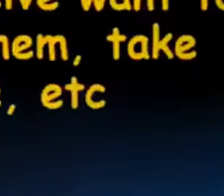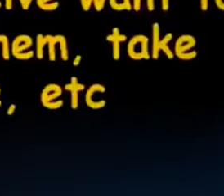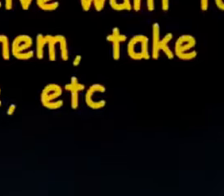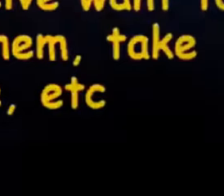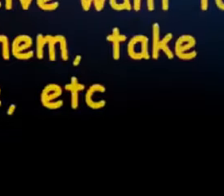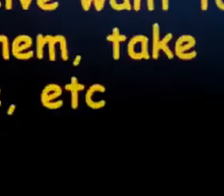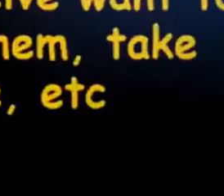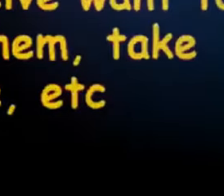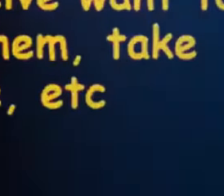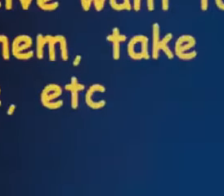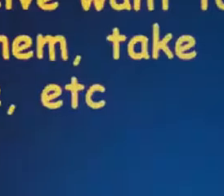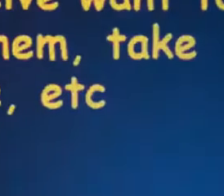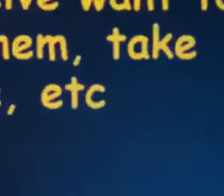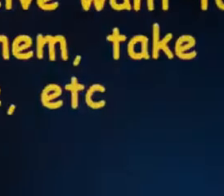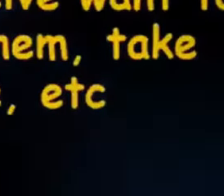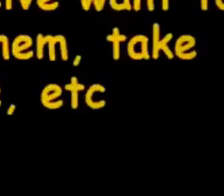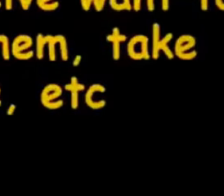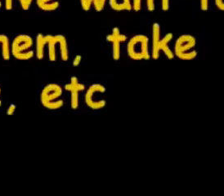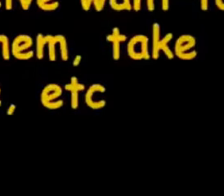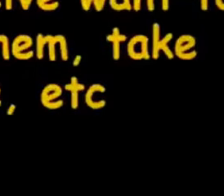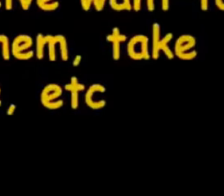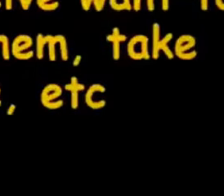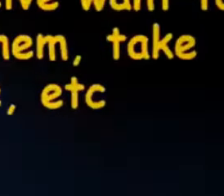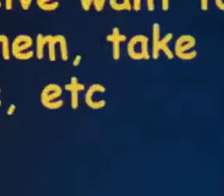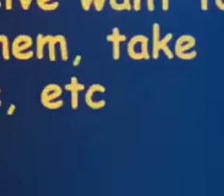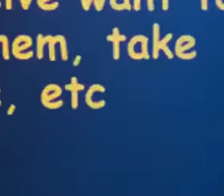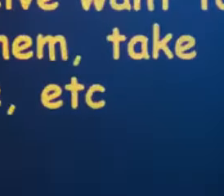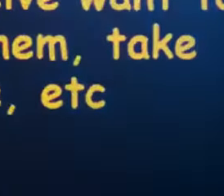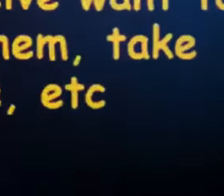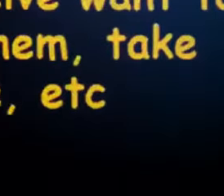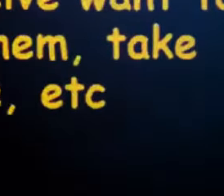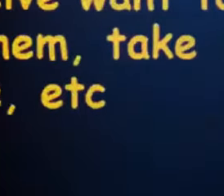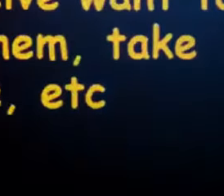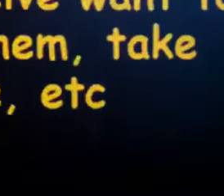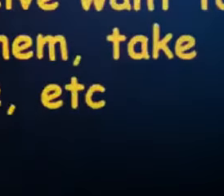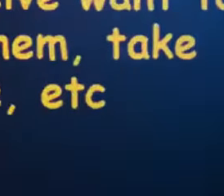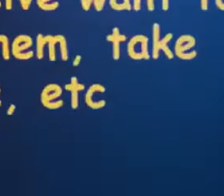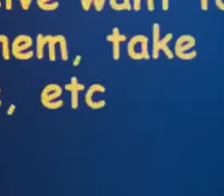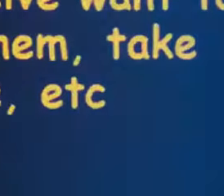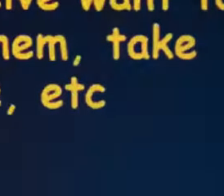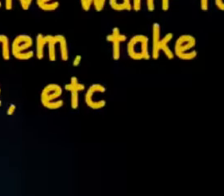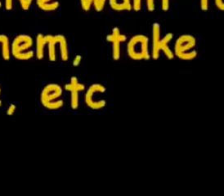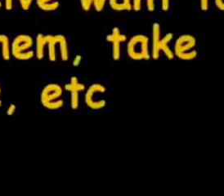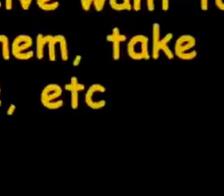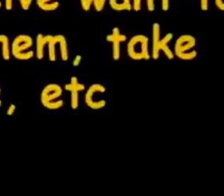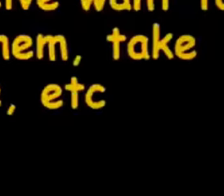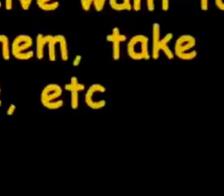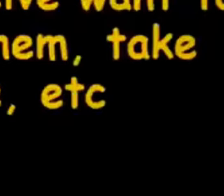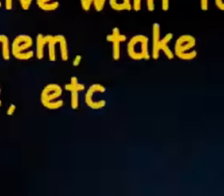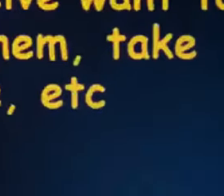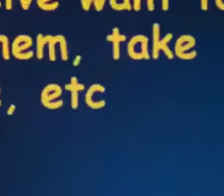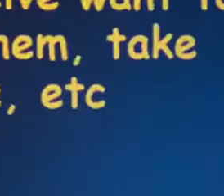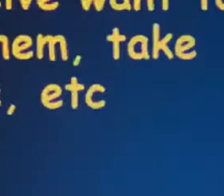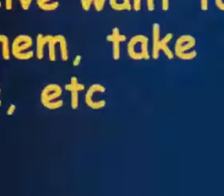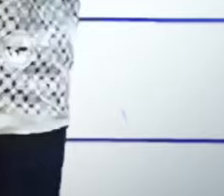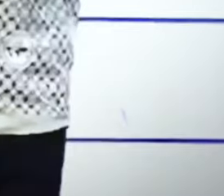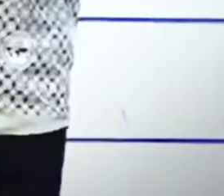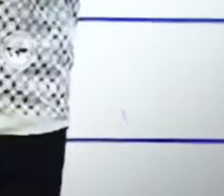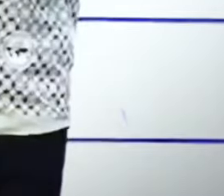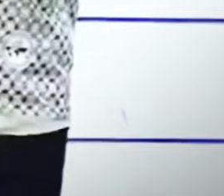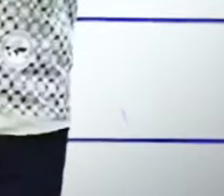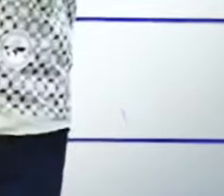And many other reasons. This is among royals.